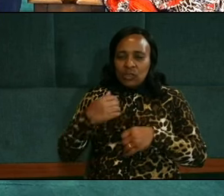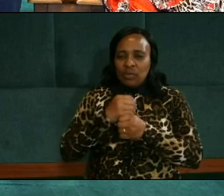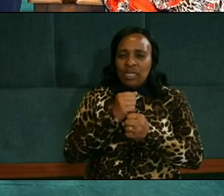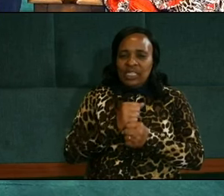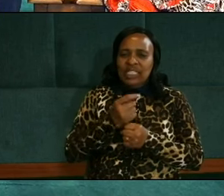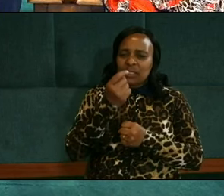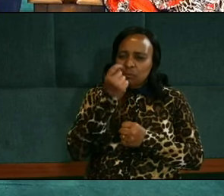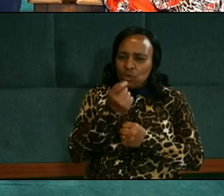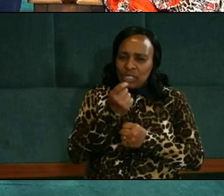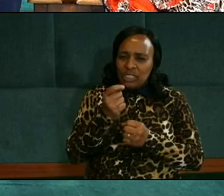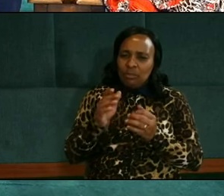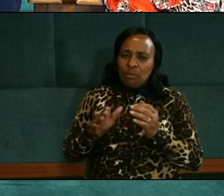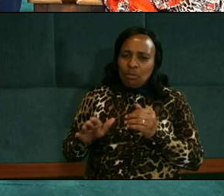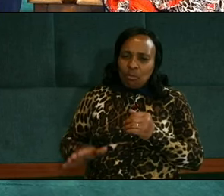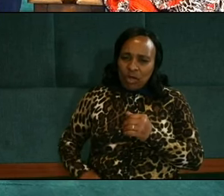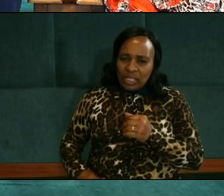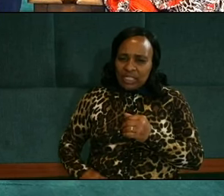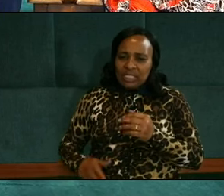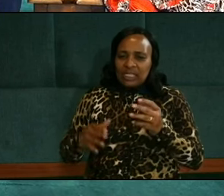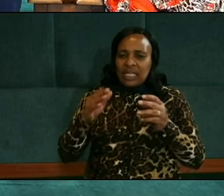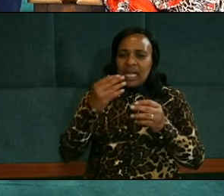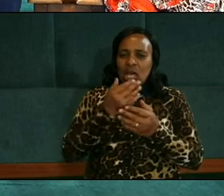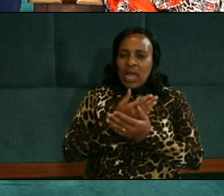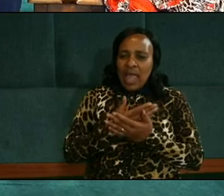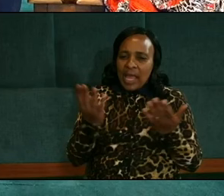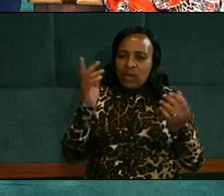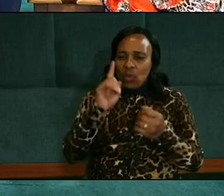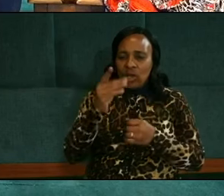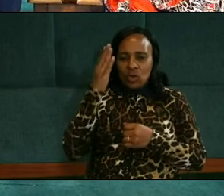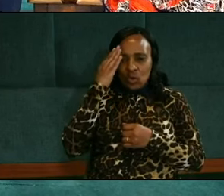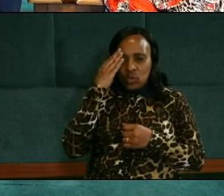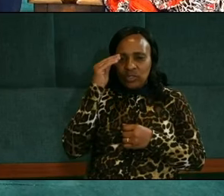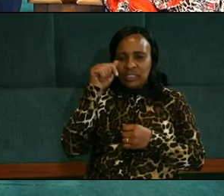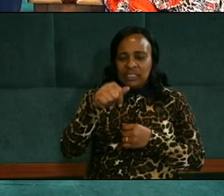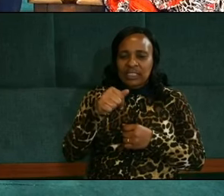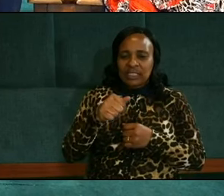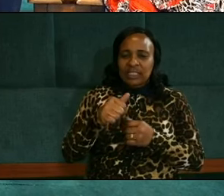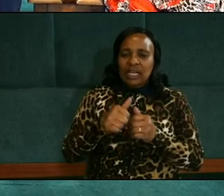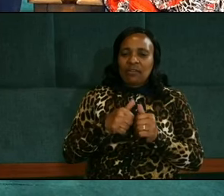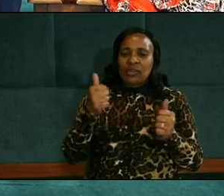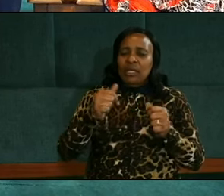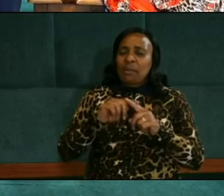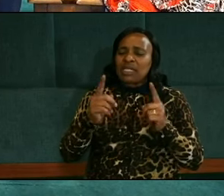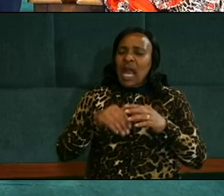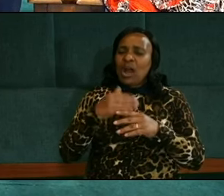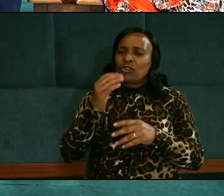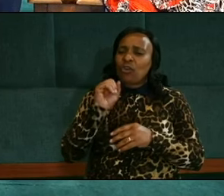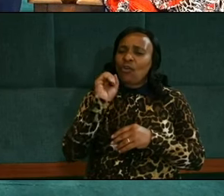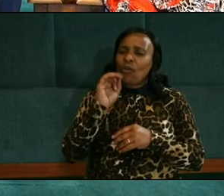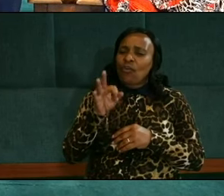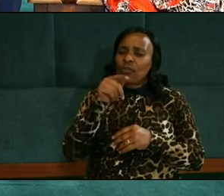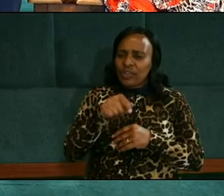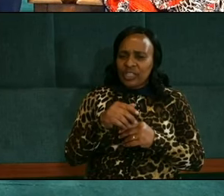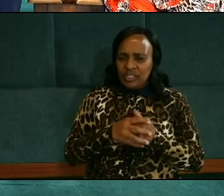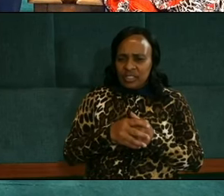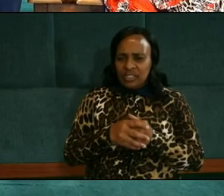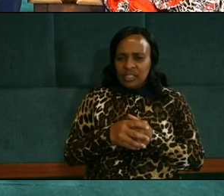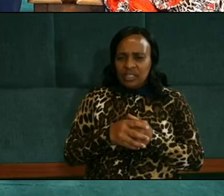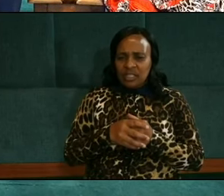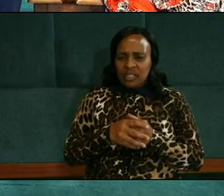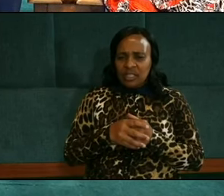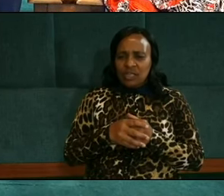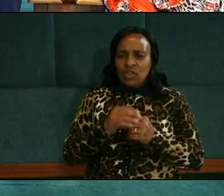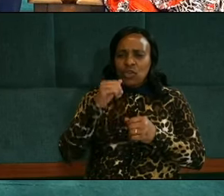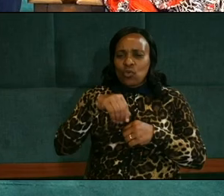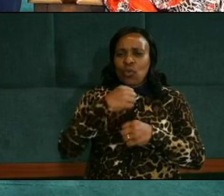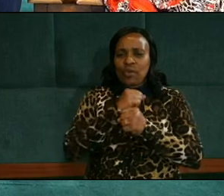smallest pocket, camera up, so everyone knows it's an iPhone. So out of that, you actually